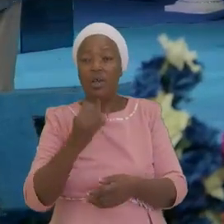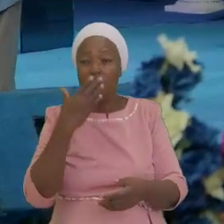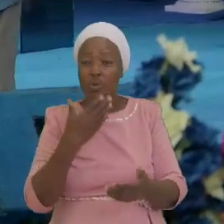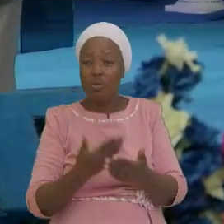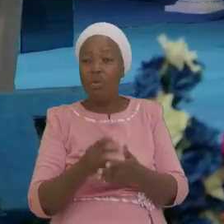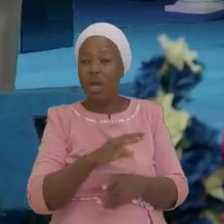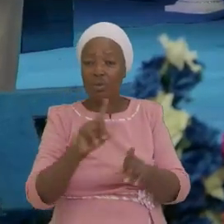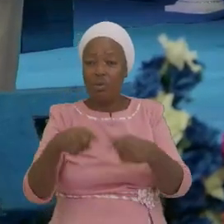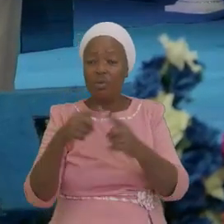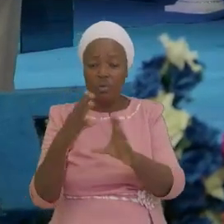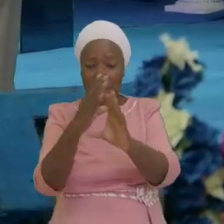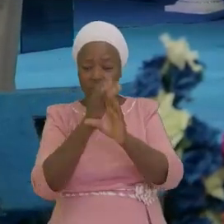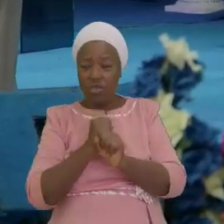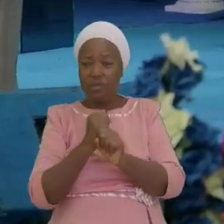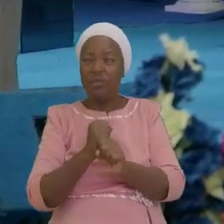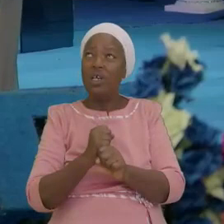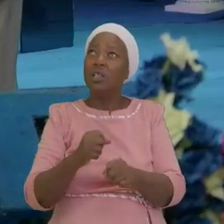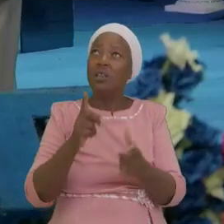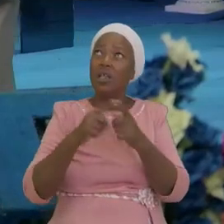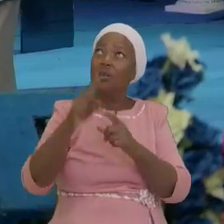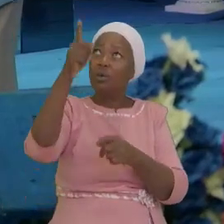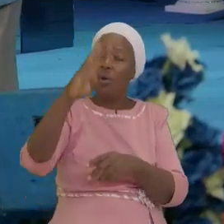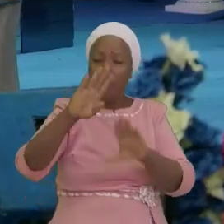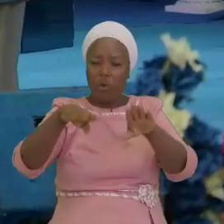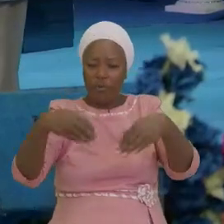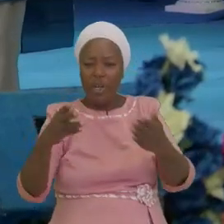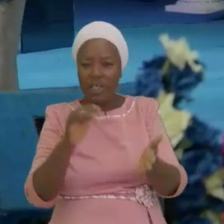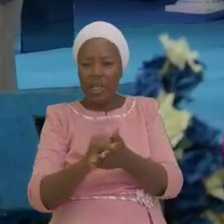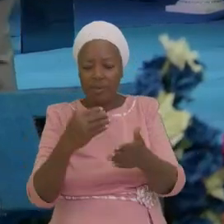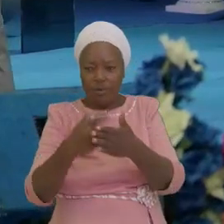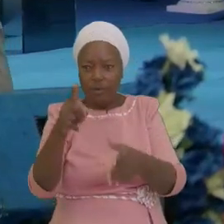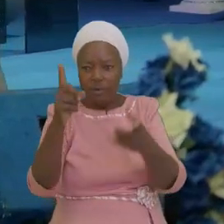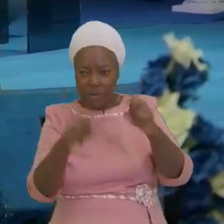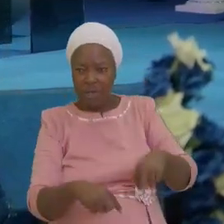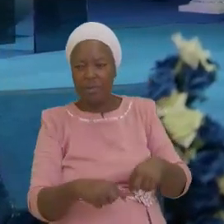going to achieve. He provided that before you came.